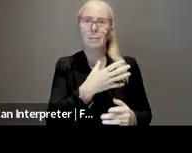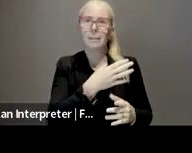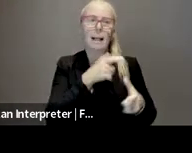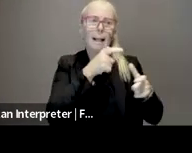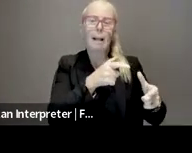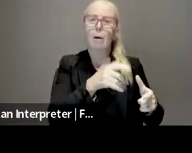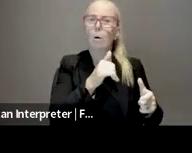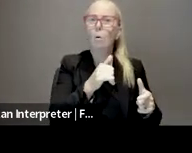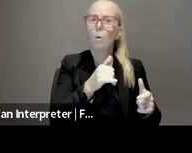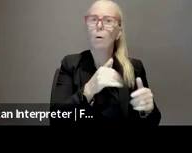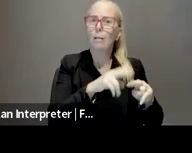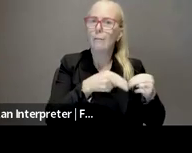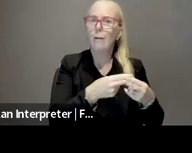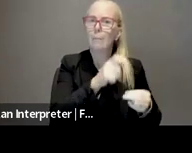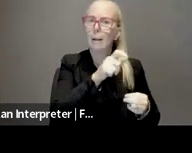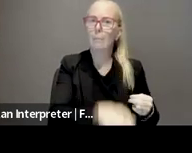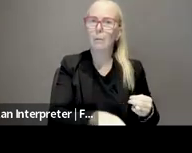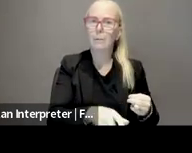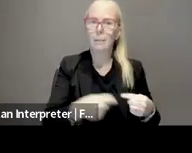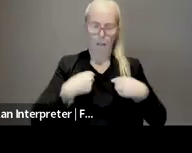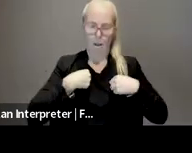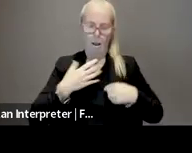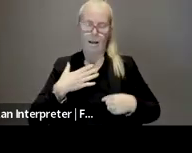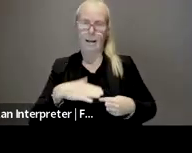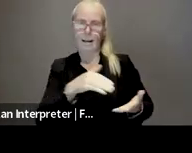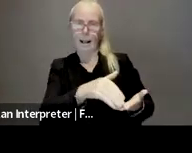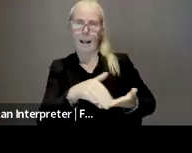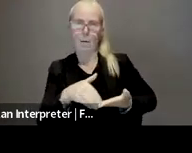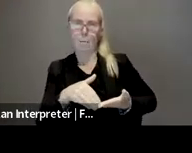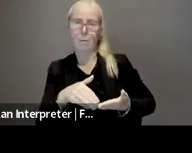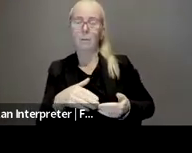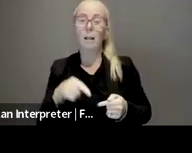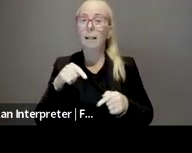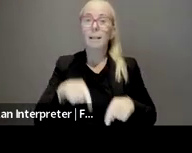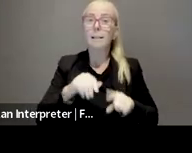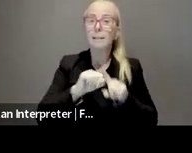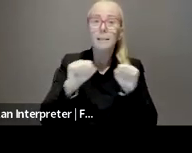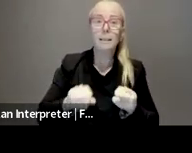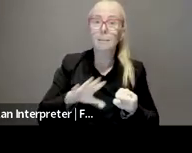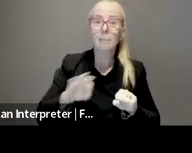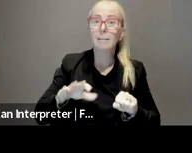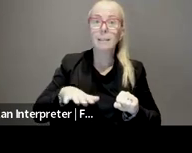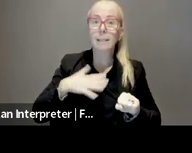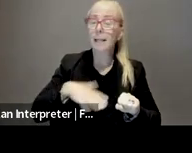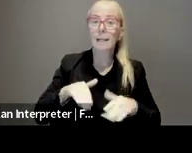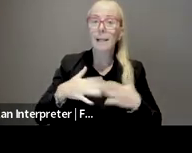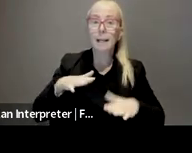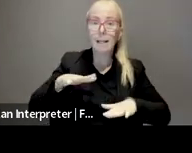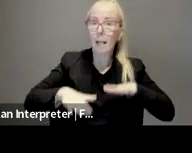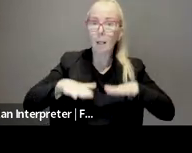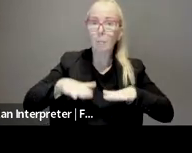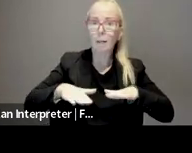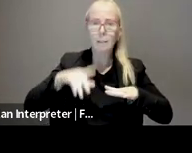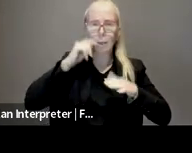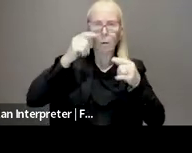system requires no calibration and adapts to changes in facial movements over time. Also, it can be